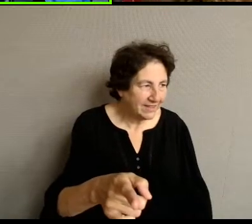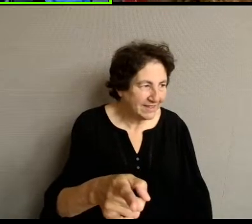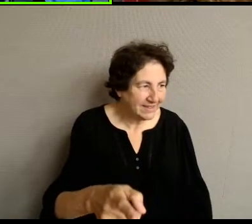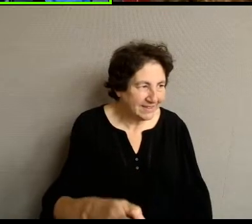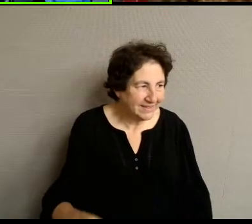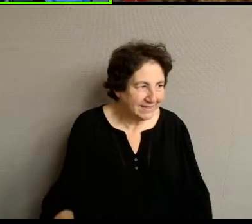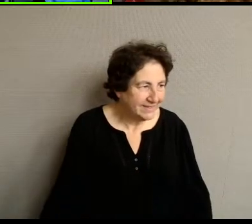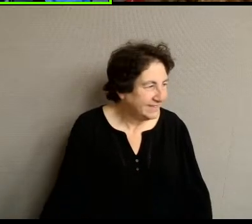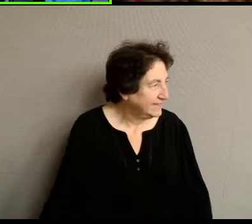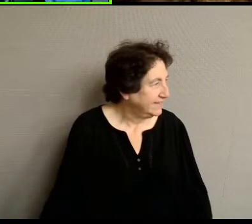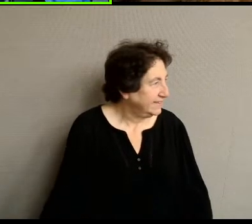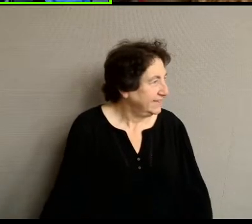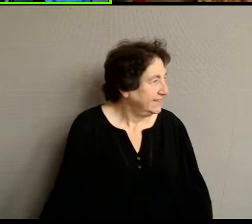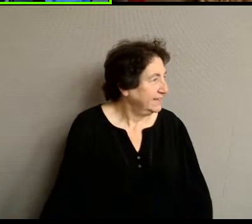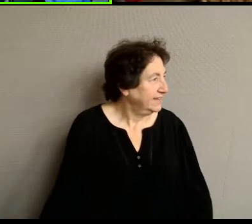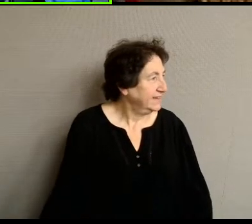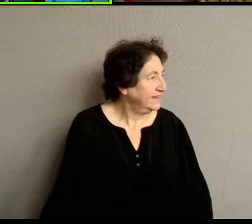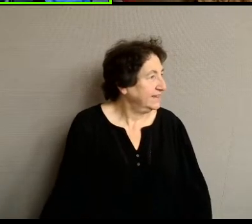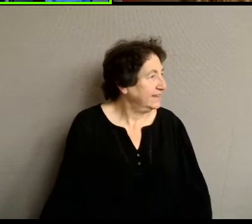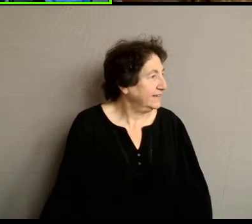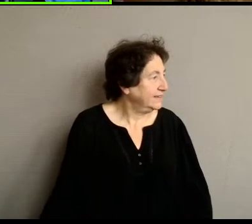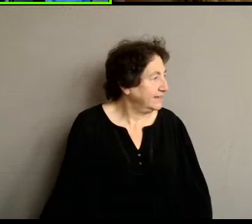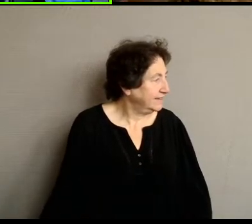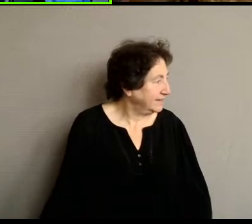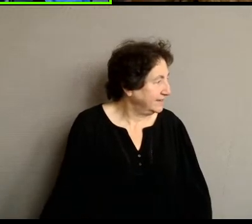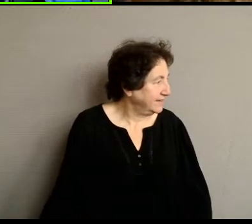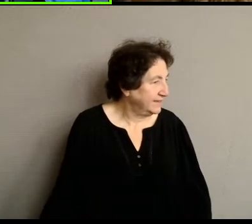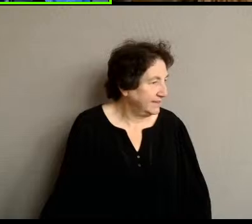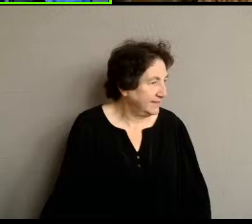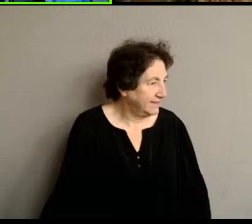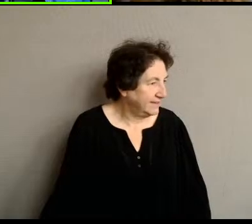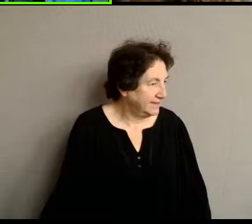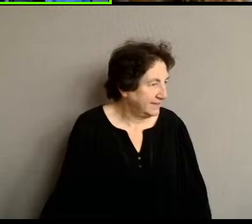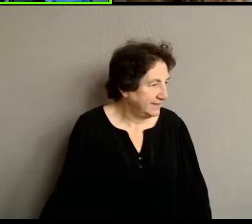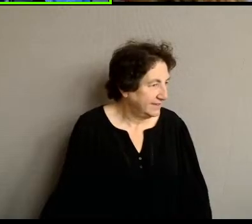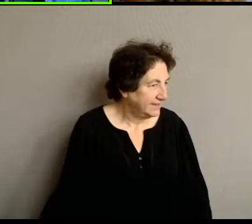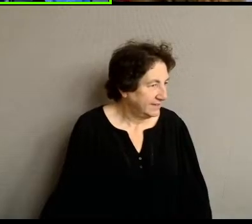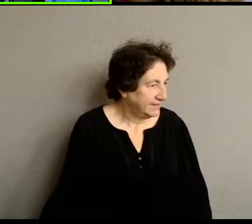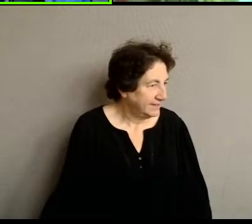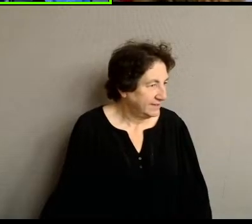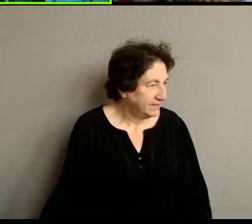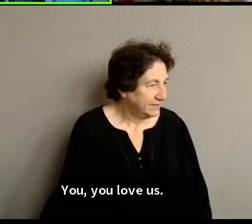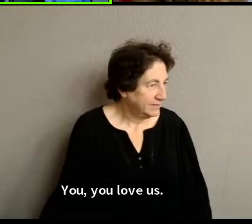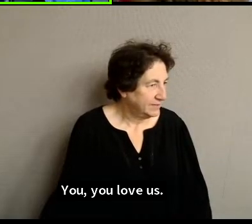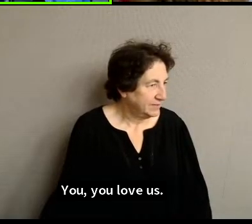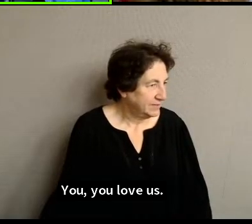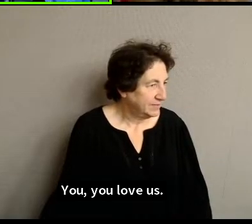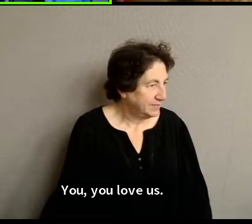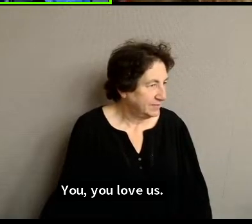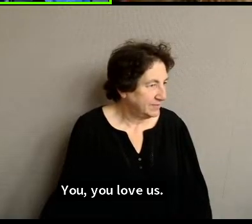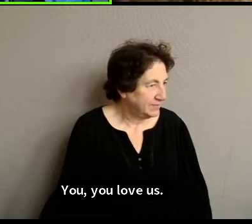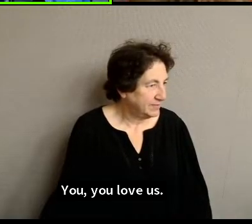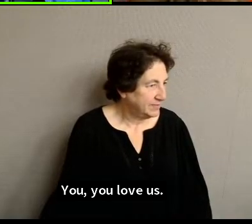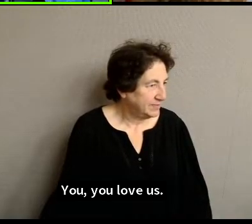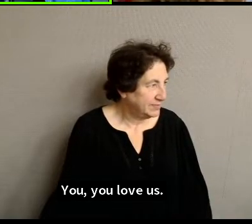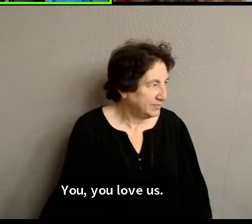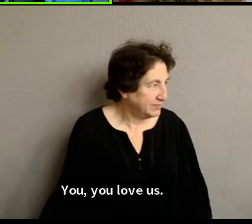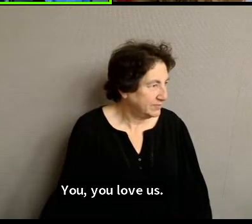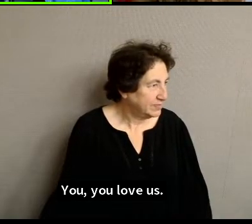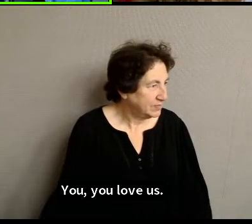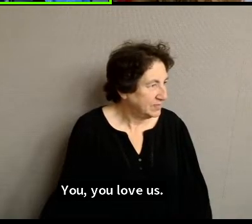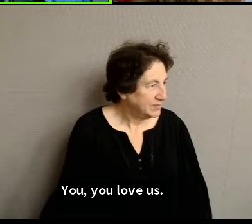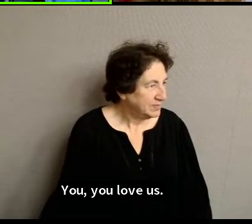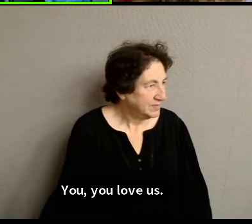You love us. We love you. No, I want them. Where are my pencils this year? We